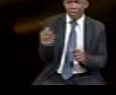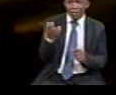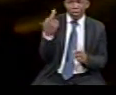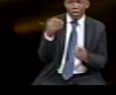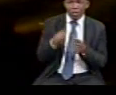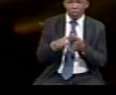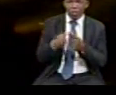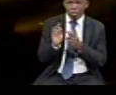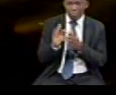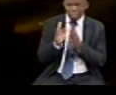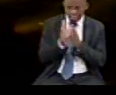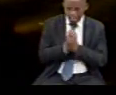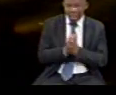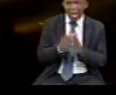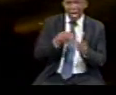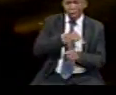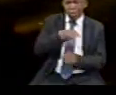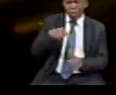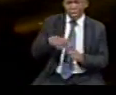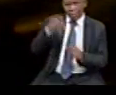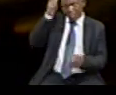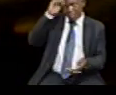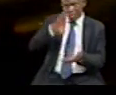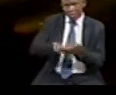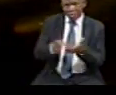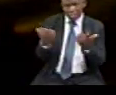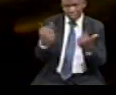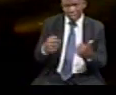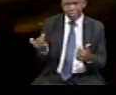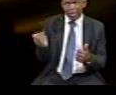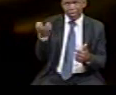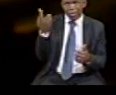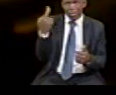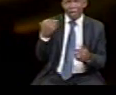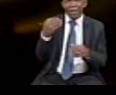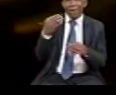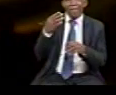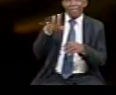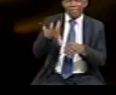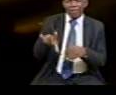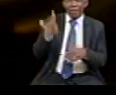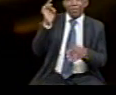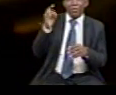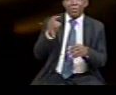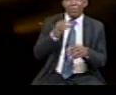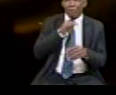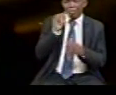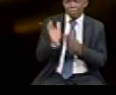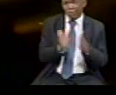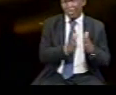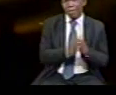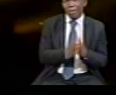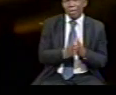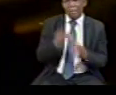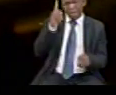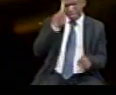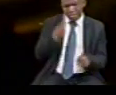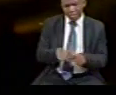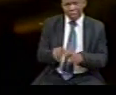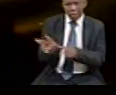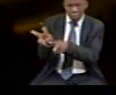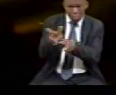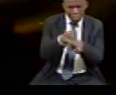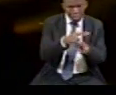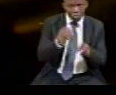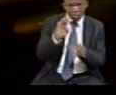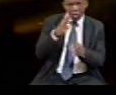came, they were found wanting, they were not there. Brothers and sisters, watch over your life. Watch over your life. If you are going